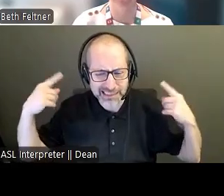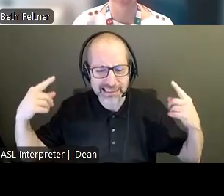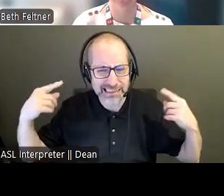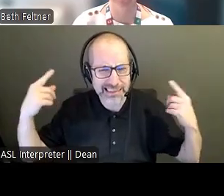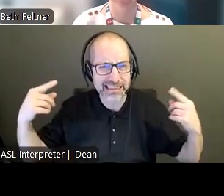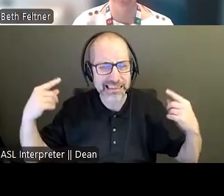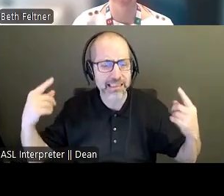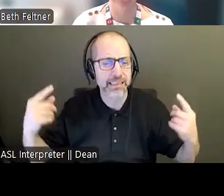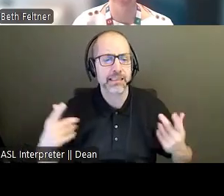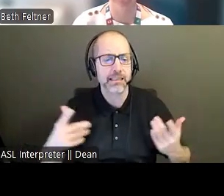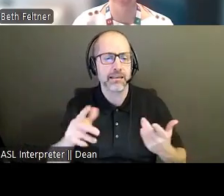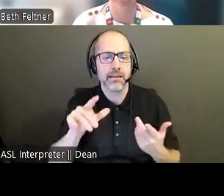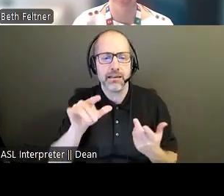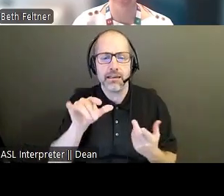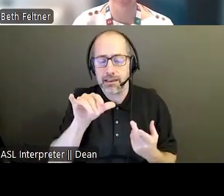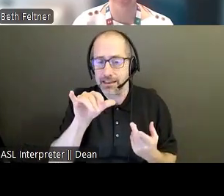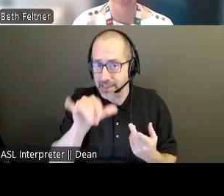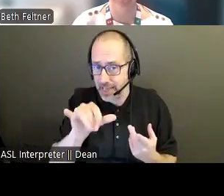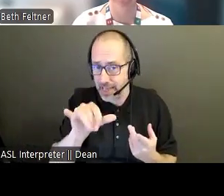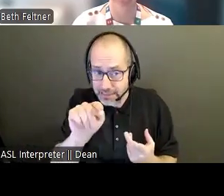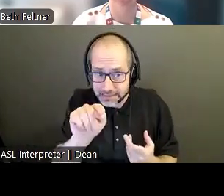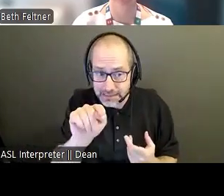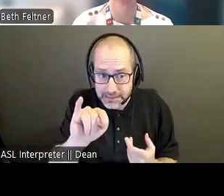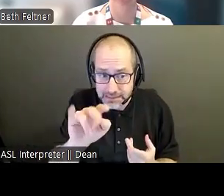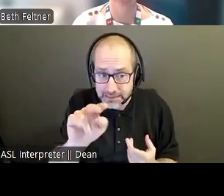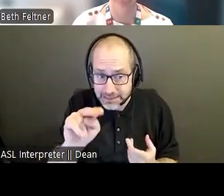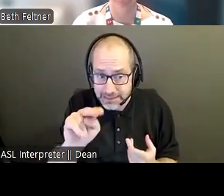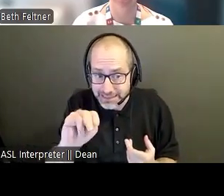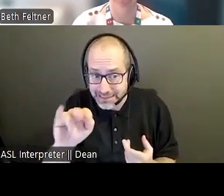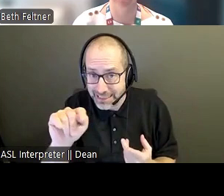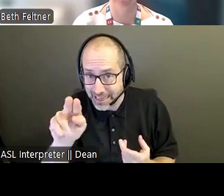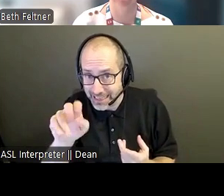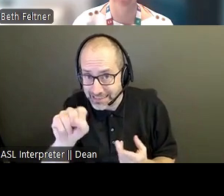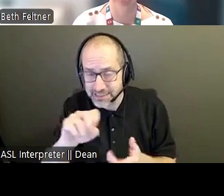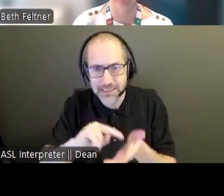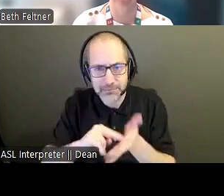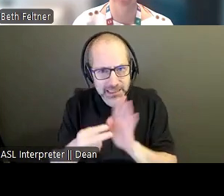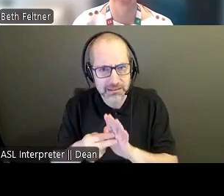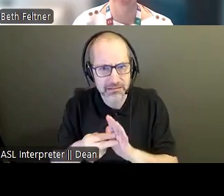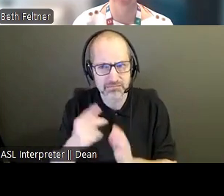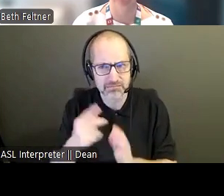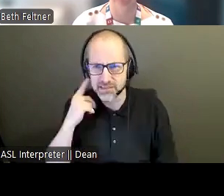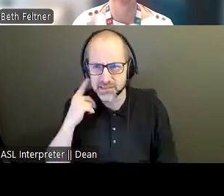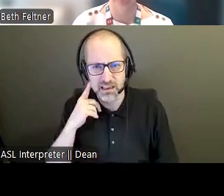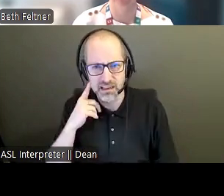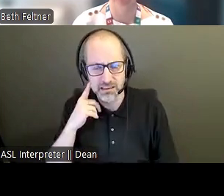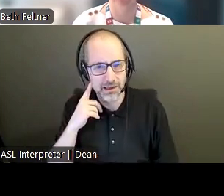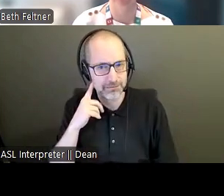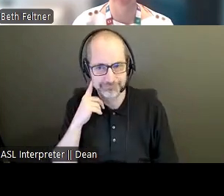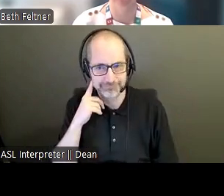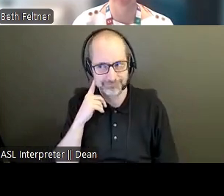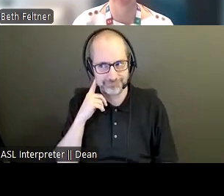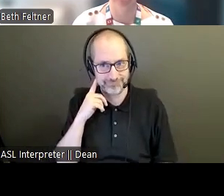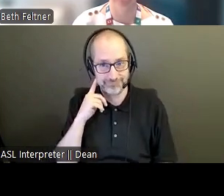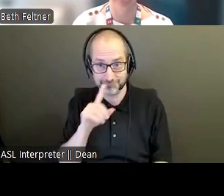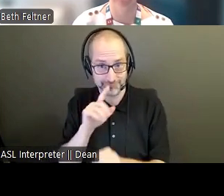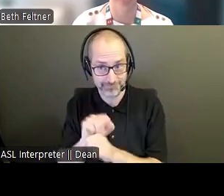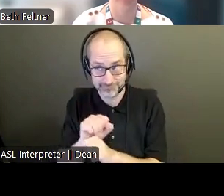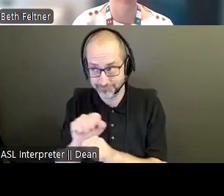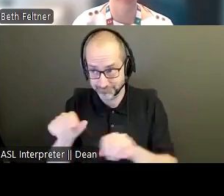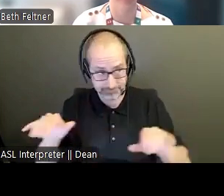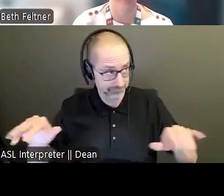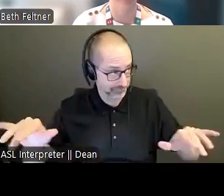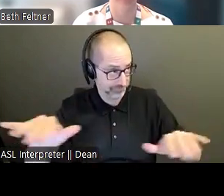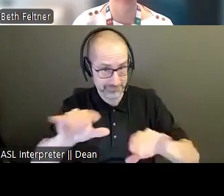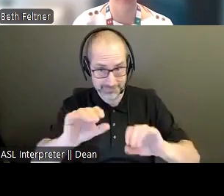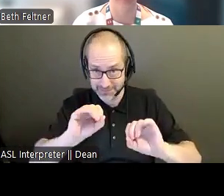Um, so tinnitus is the perception of sound. So, there's a few different forms